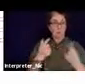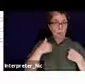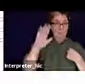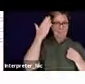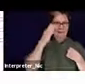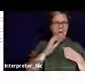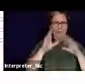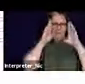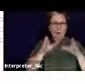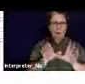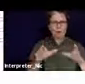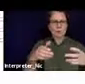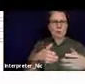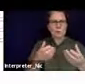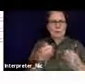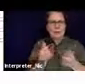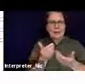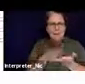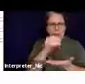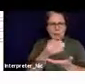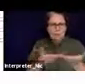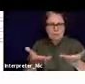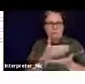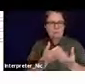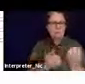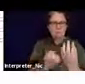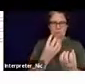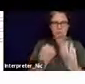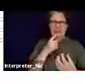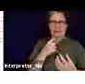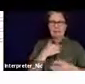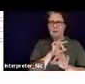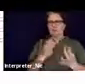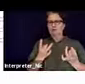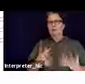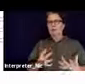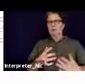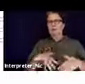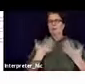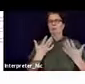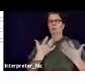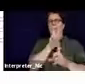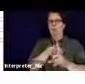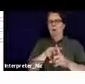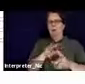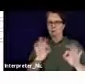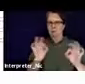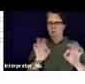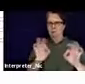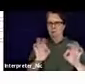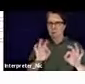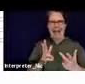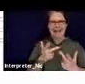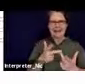students said, I'm just not ready to go there. I'm not applying for jobs. And others said, I,